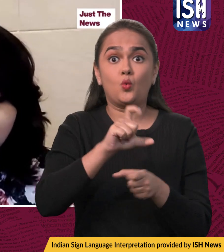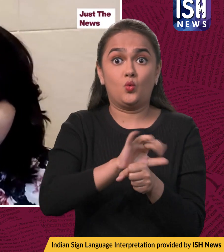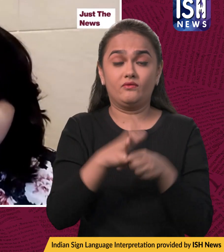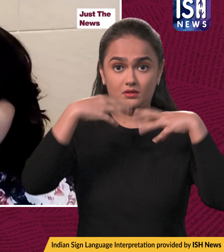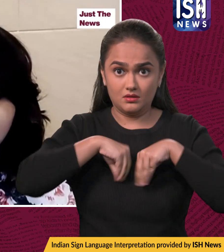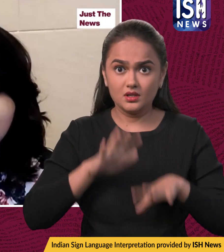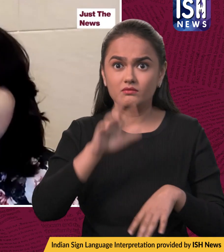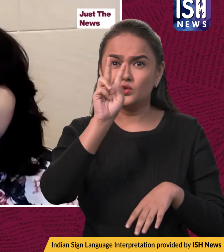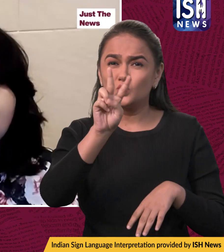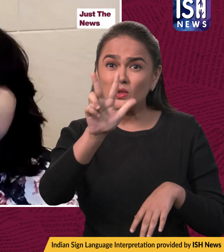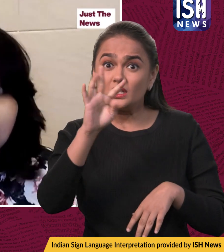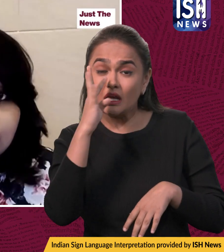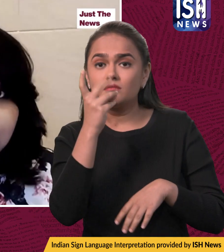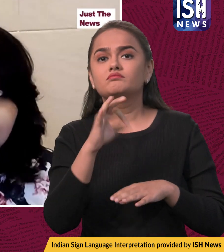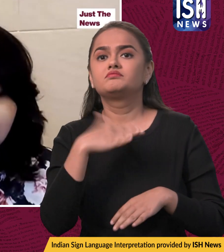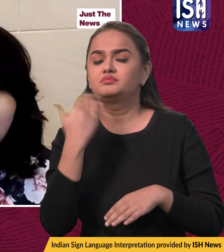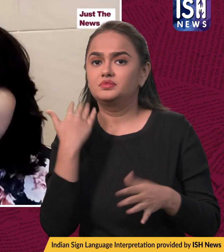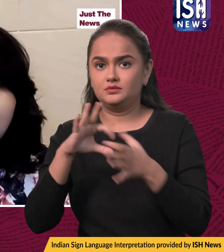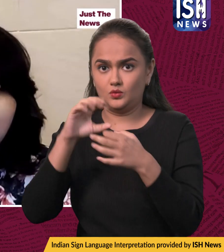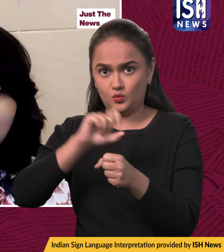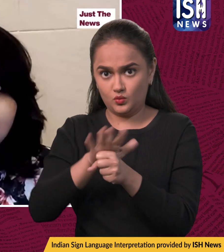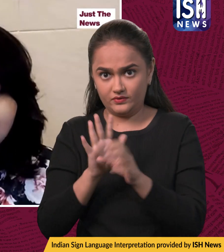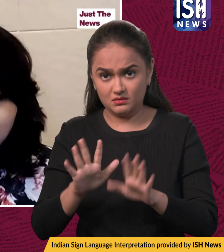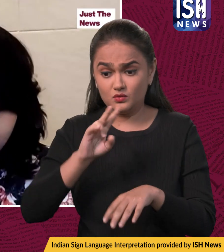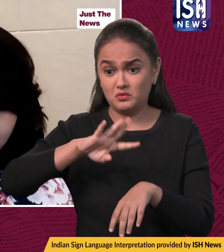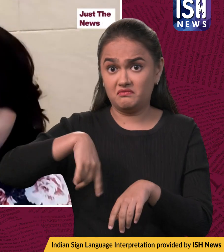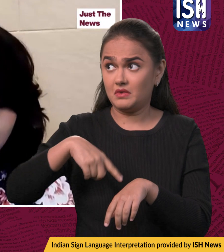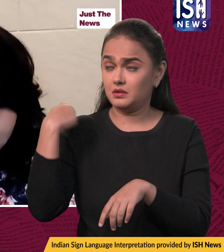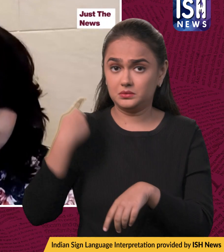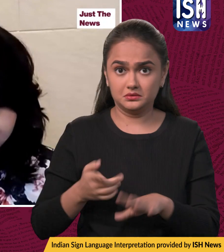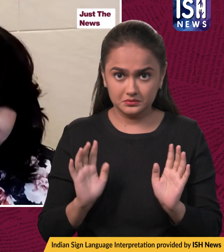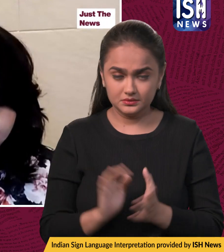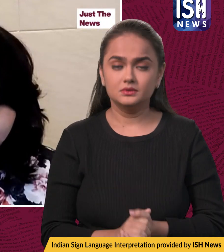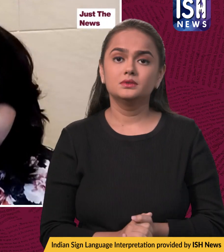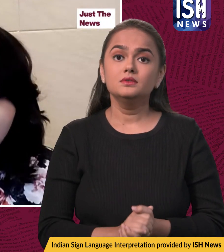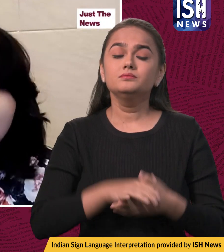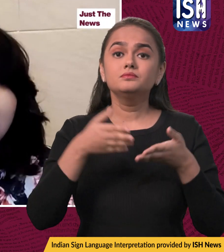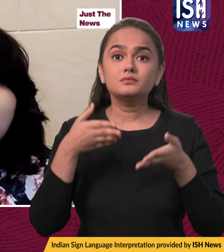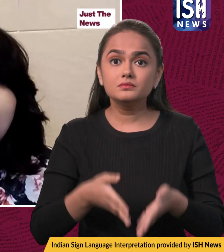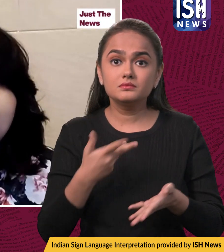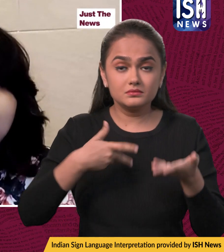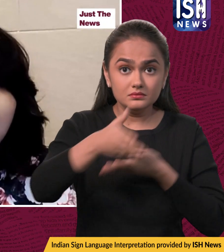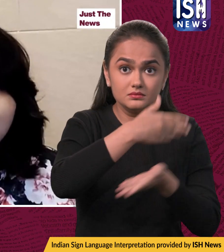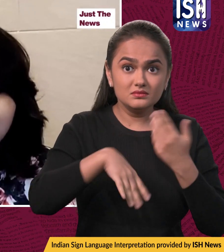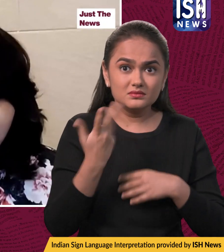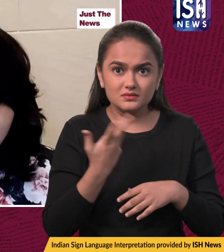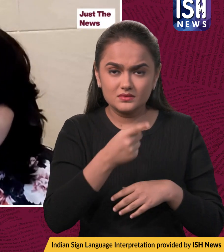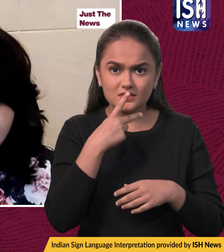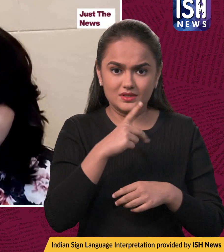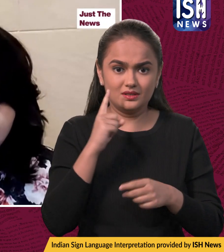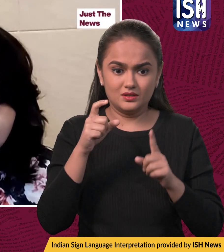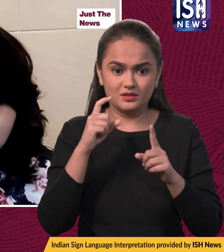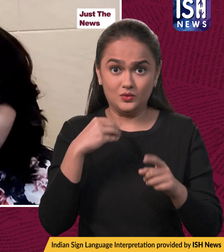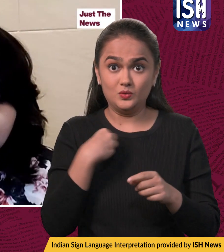7,145 new COVID cases and 289 deaths in the last 24 hours. Meanwhile, Niti Aayog